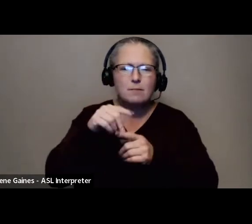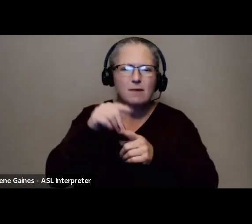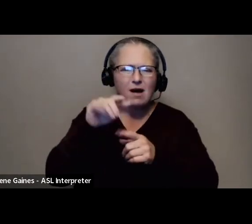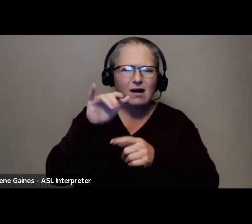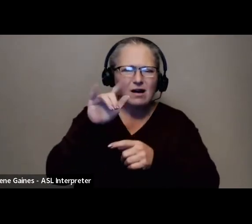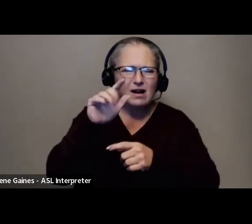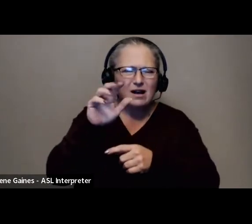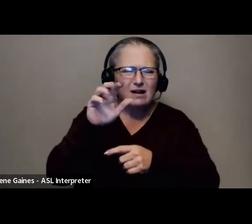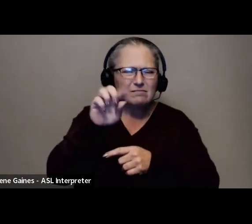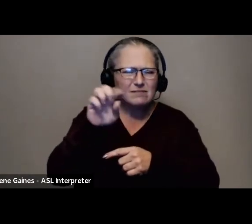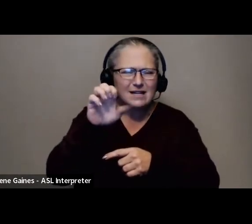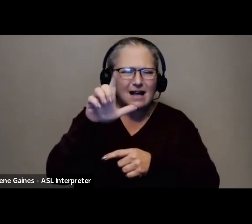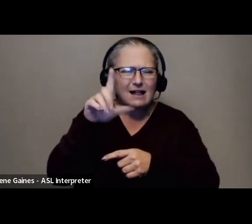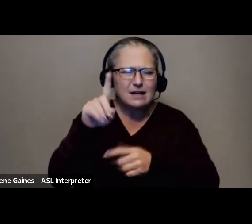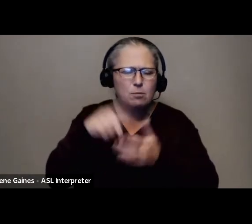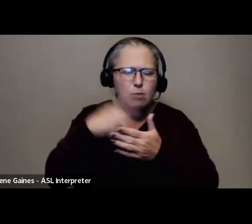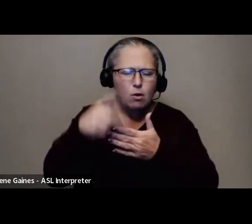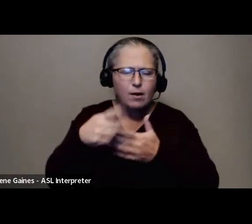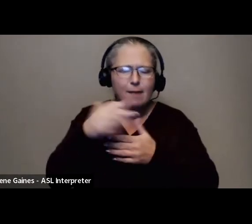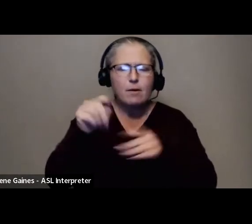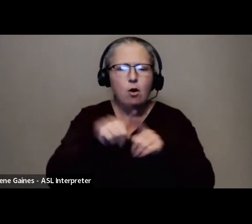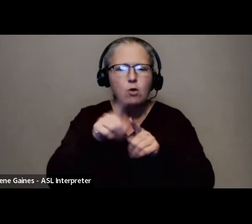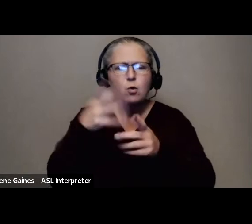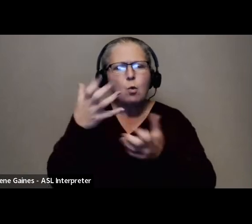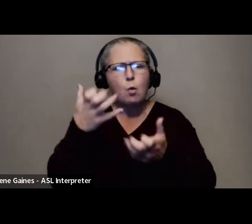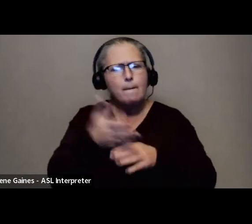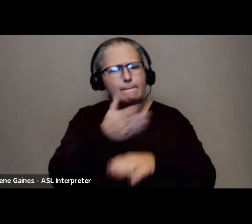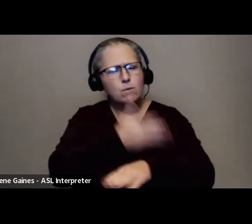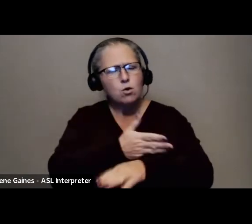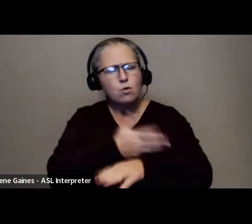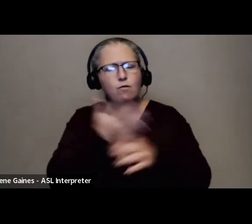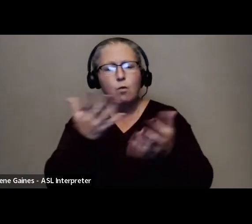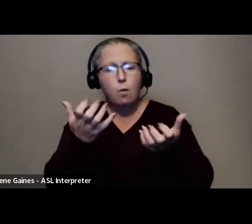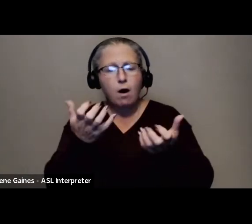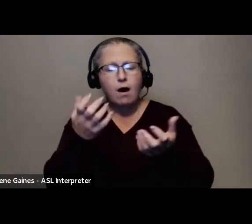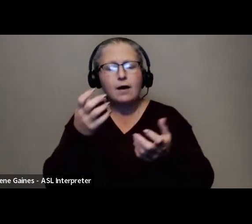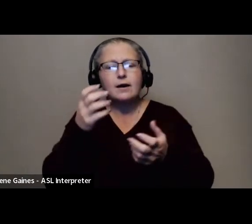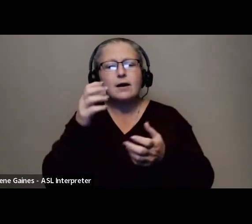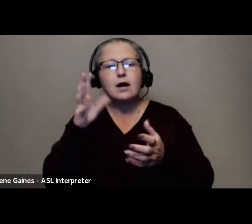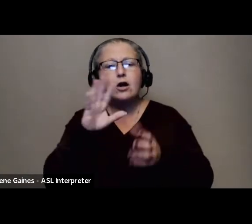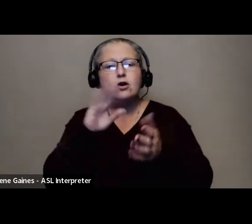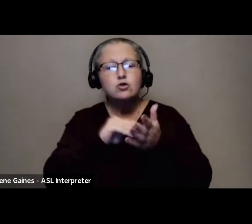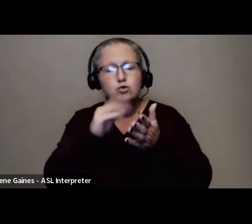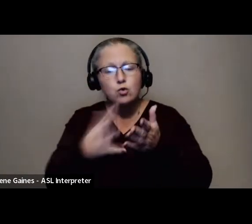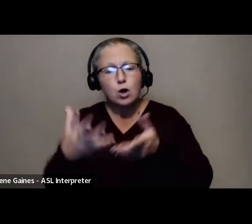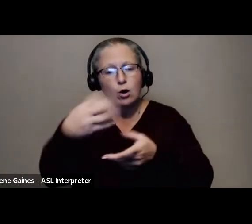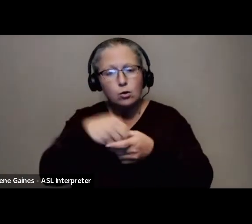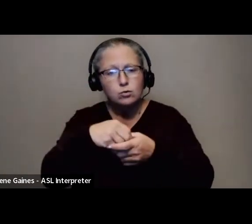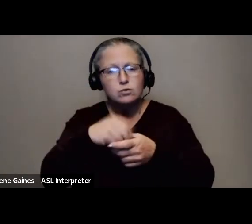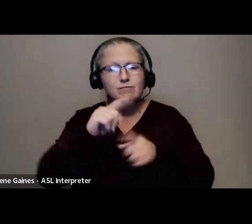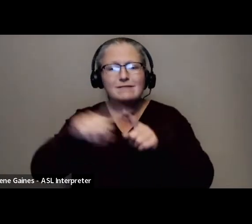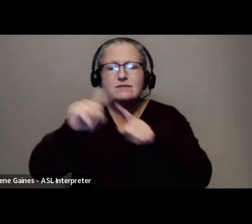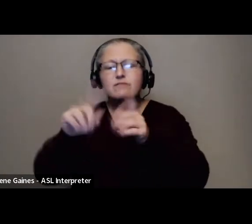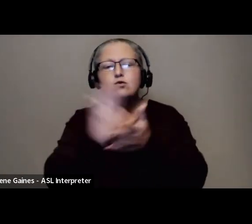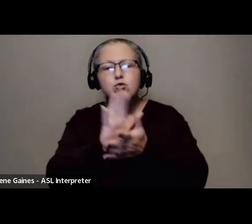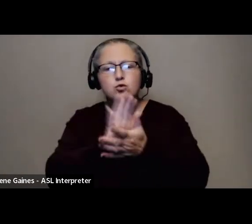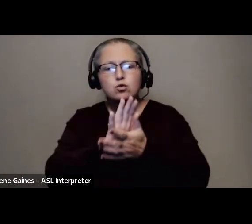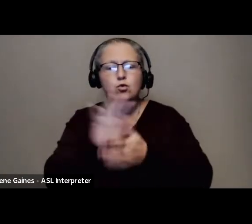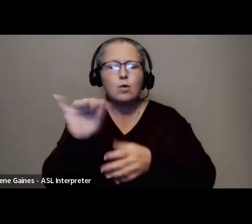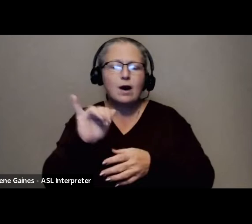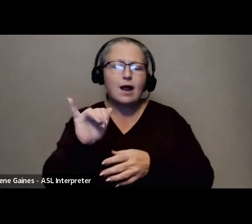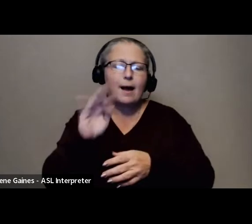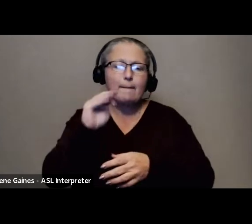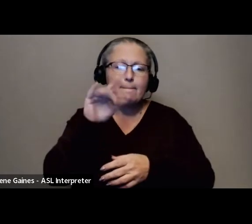programs. And we also, one of the things that we wanted to improve was probably like student inclusivity from like different schools. Like, for